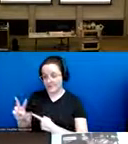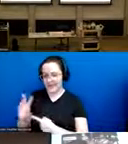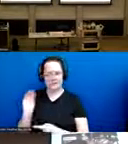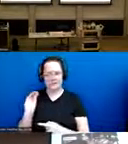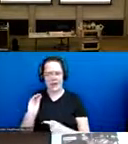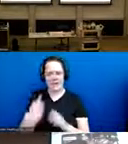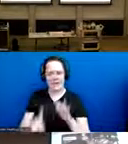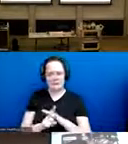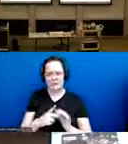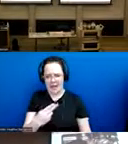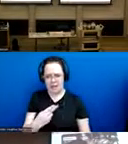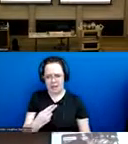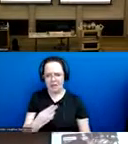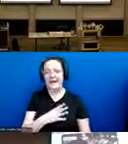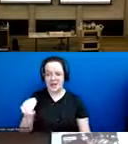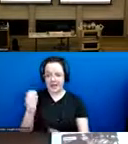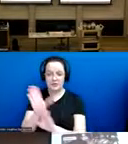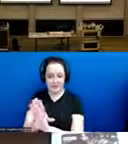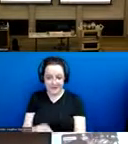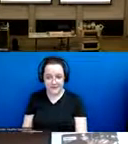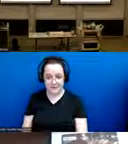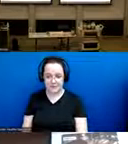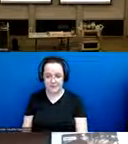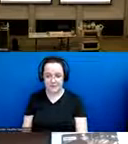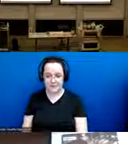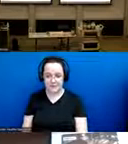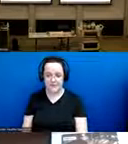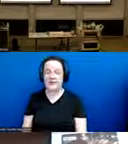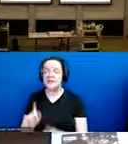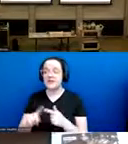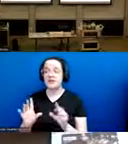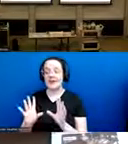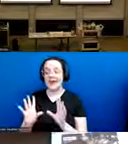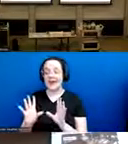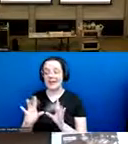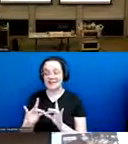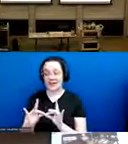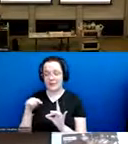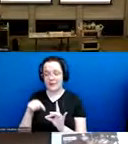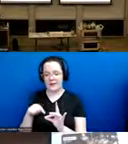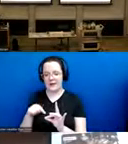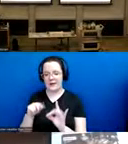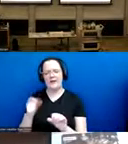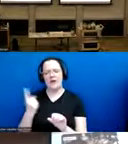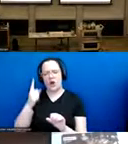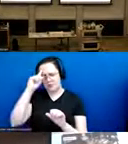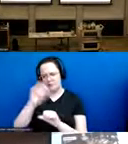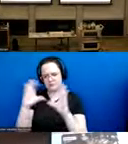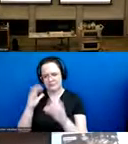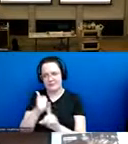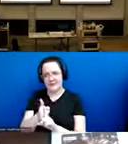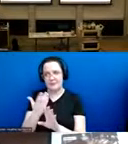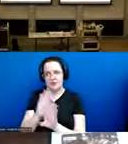the superposition, right? So then entanglement, right, can always be thought as a superposition of